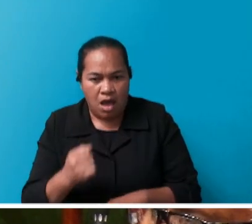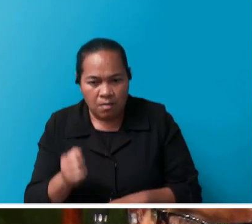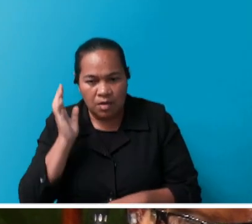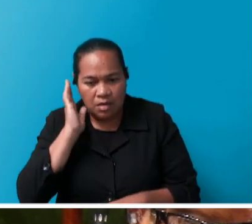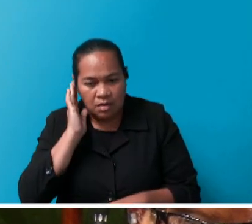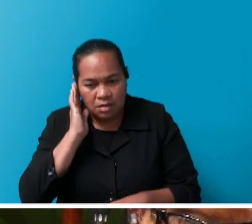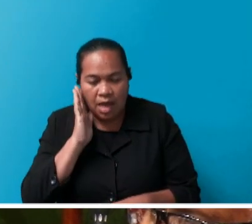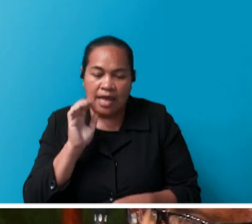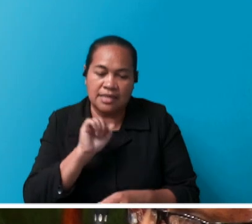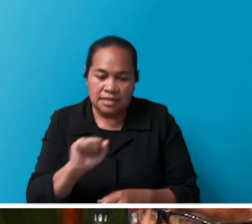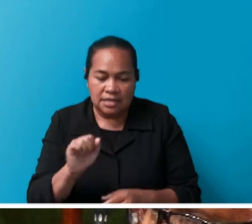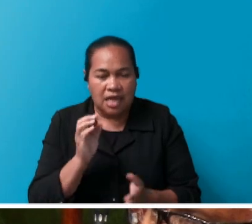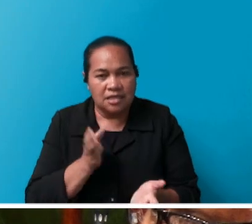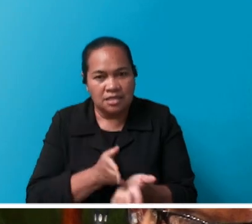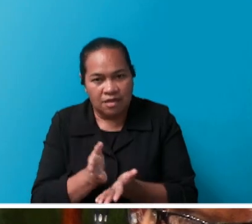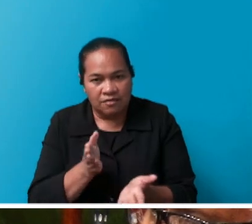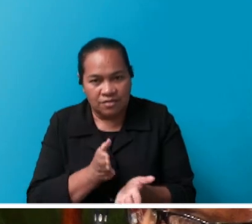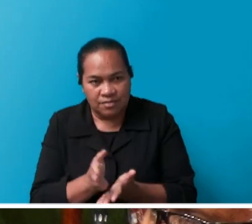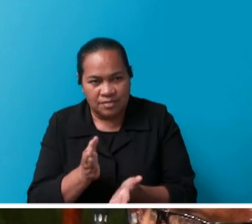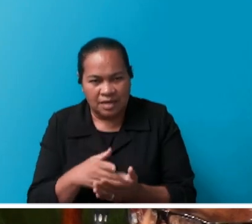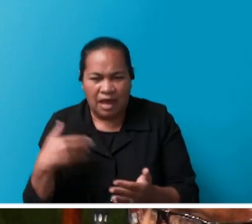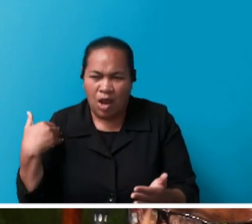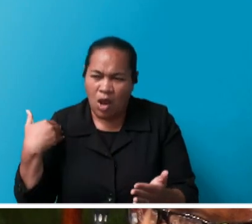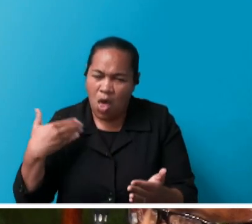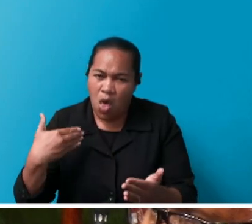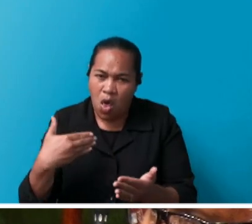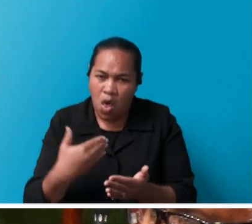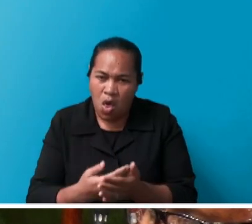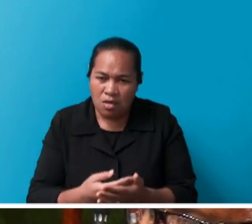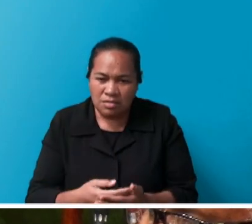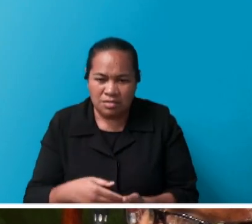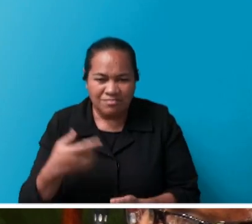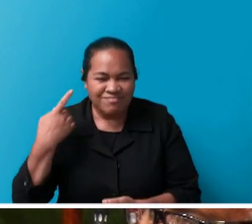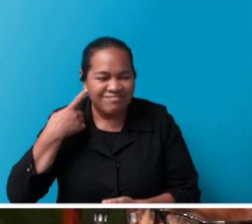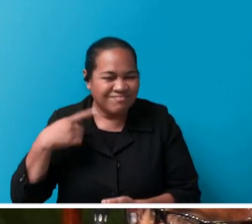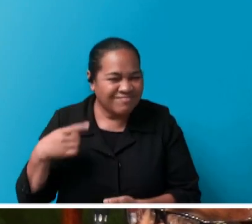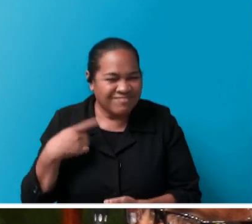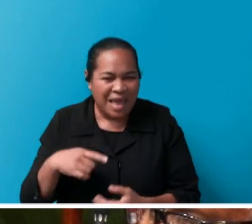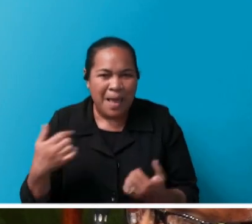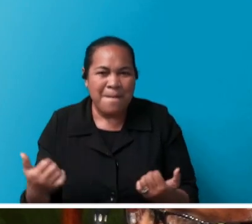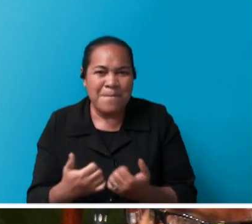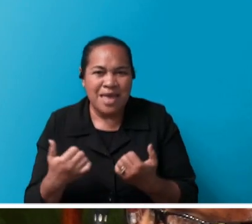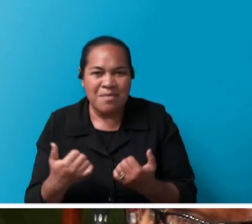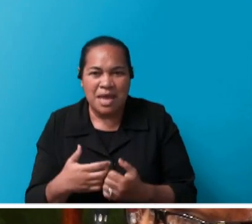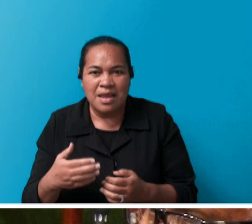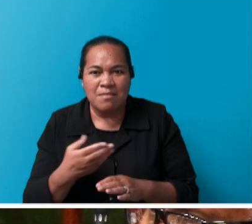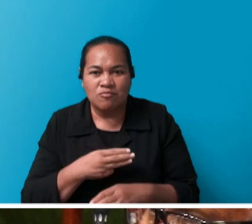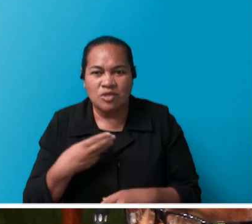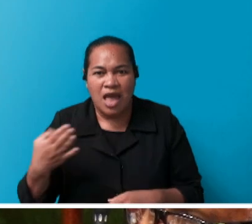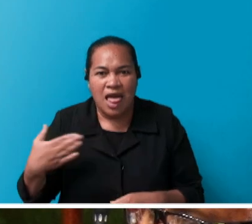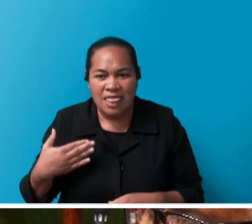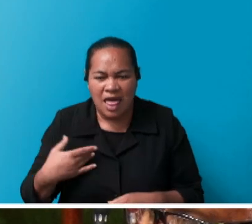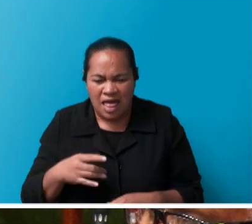and its service. With our far too long ignored health infrastructure, not the best equipment